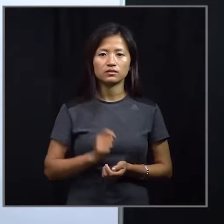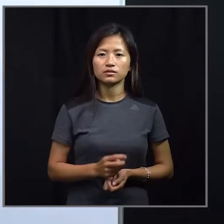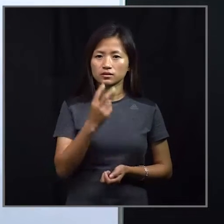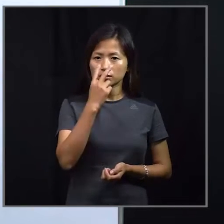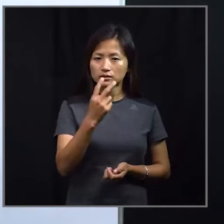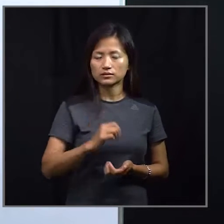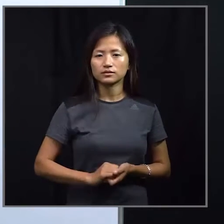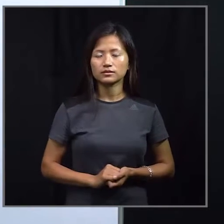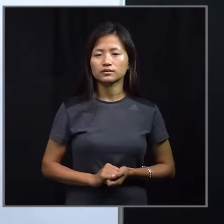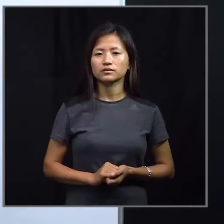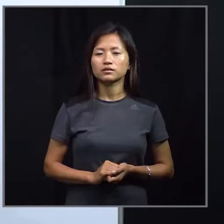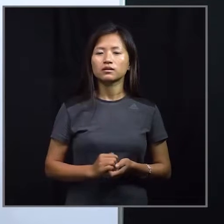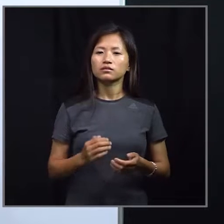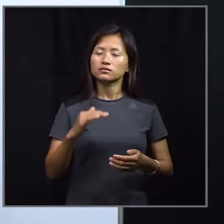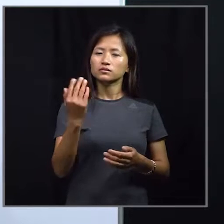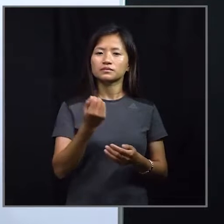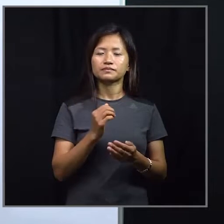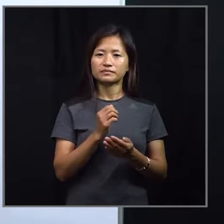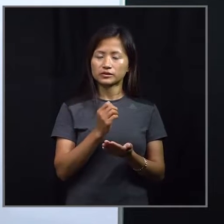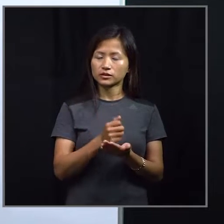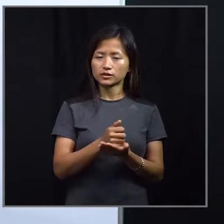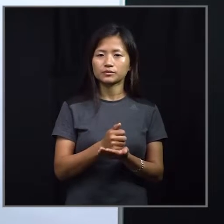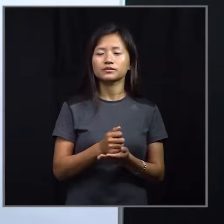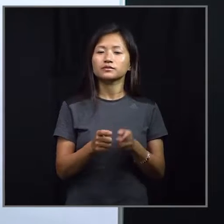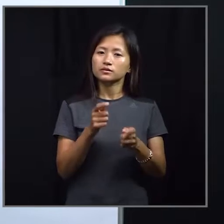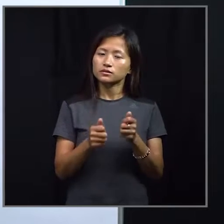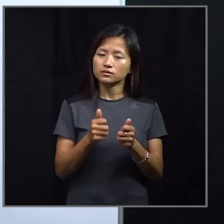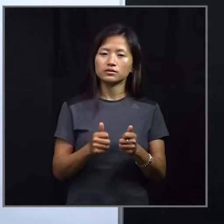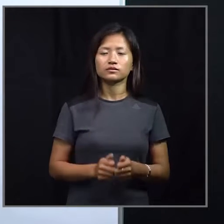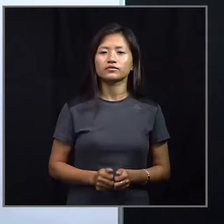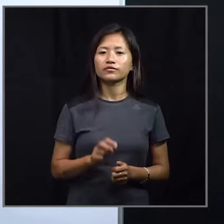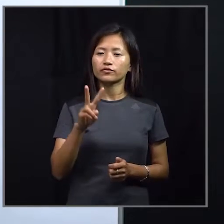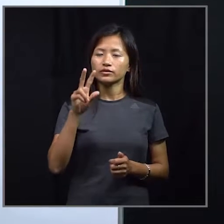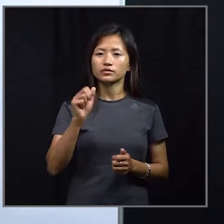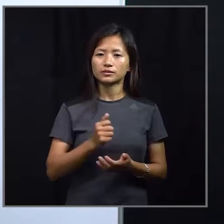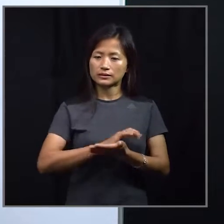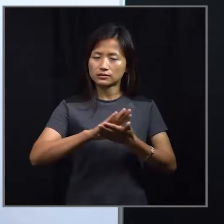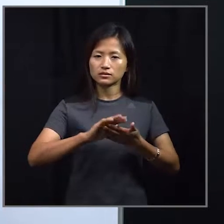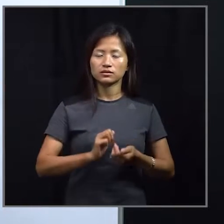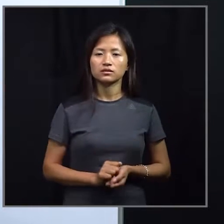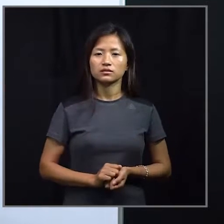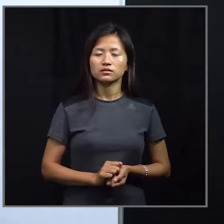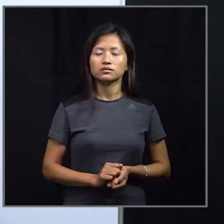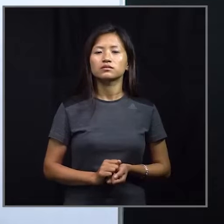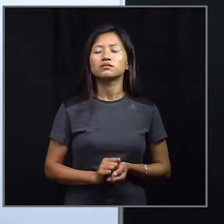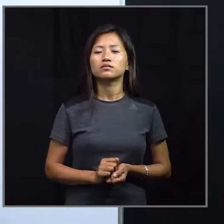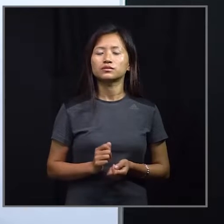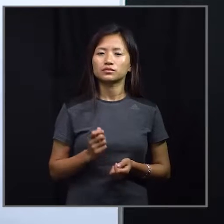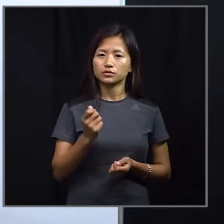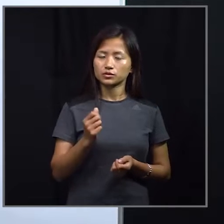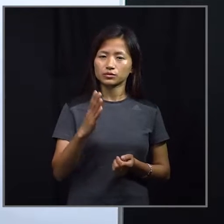observe carefully, some judgment has been done or not. Some value judgment is done. Rich people should be taxed